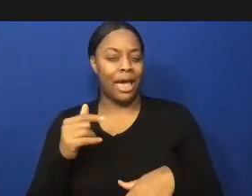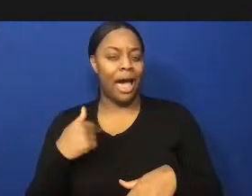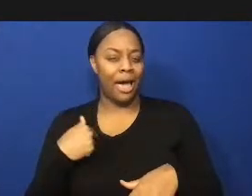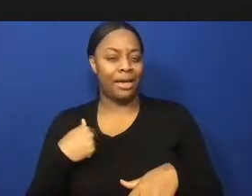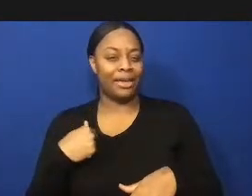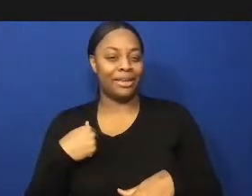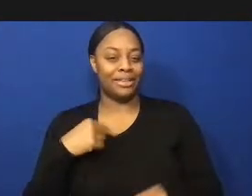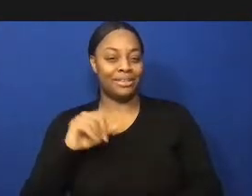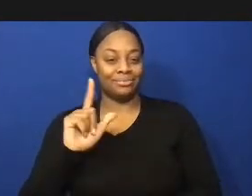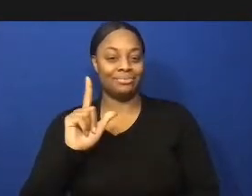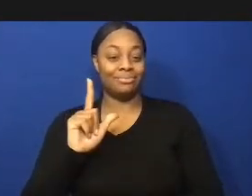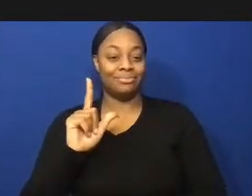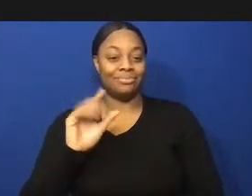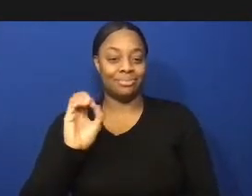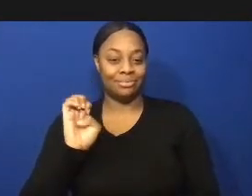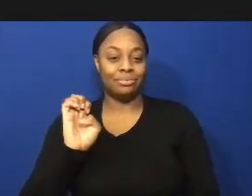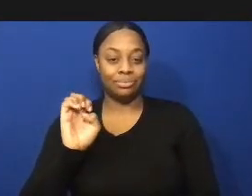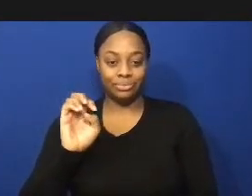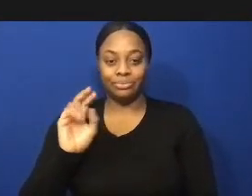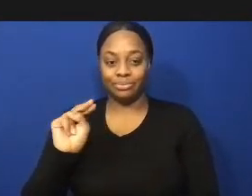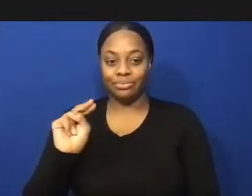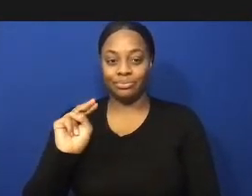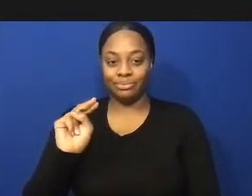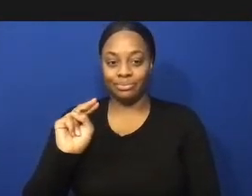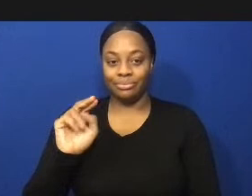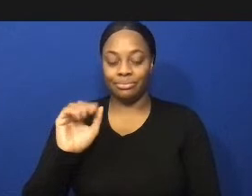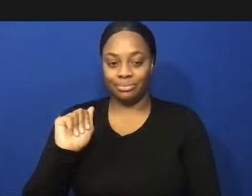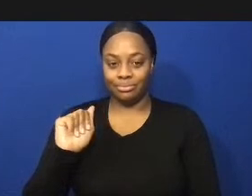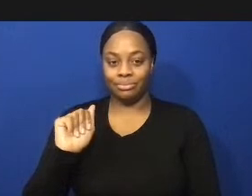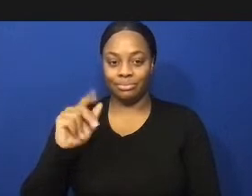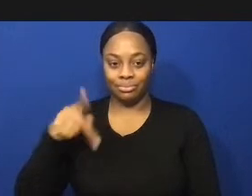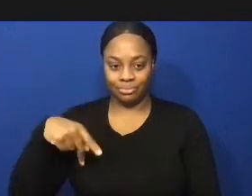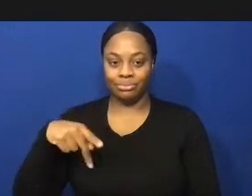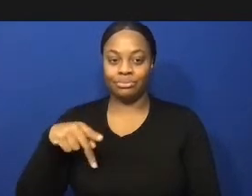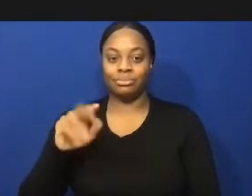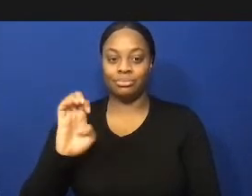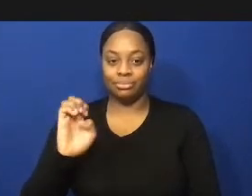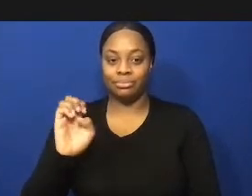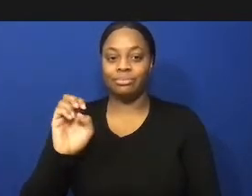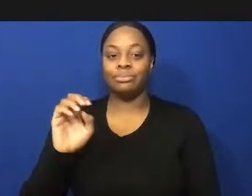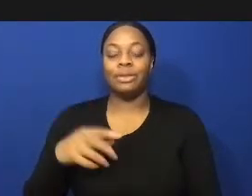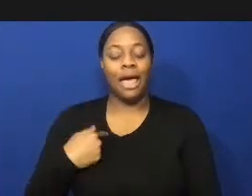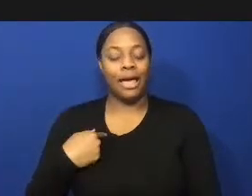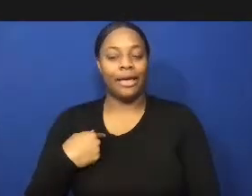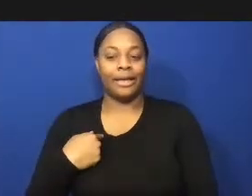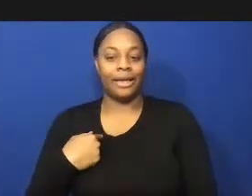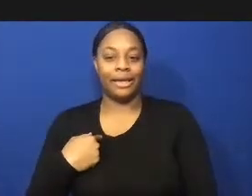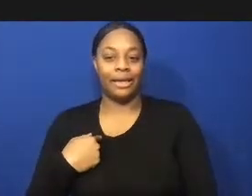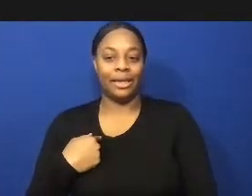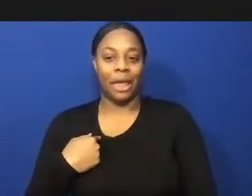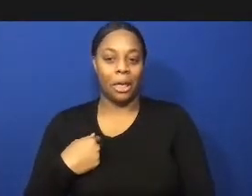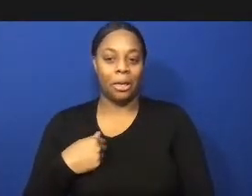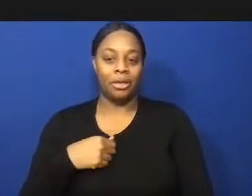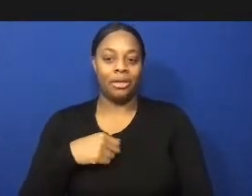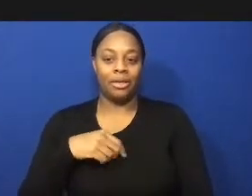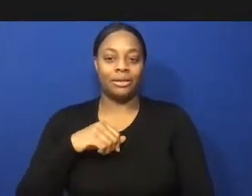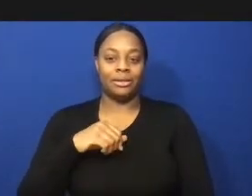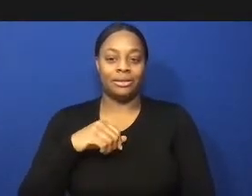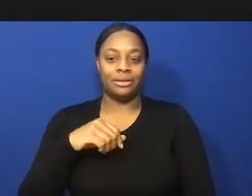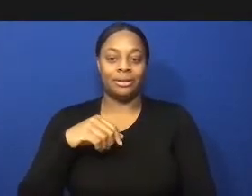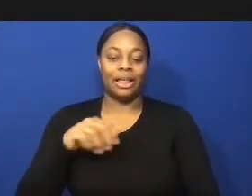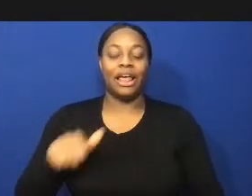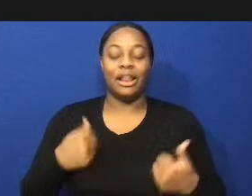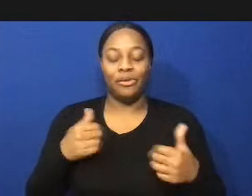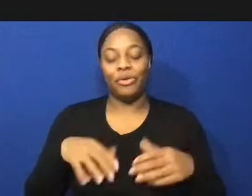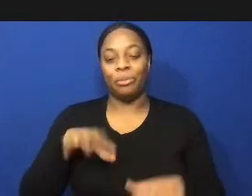known as the Village of Harlem. I am a Black, non-disabled woman, and I live with my